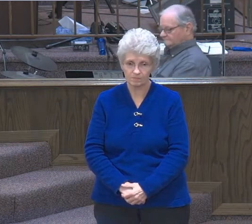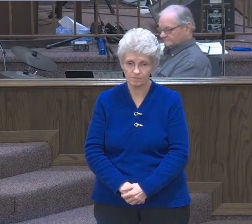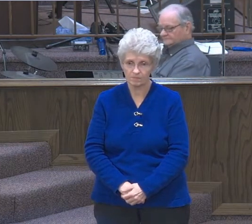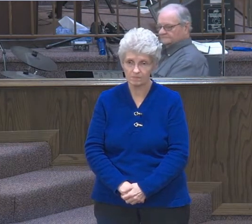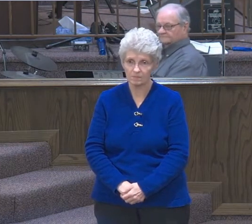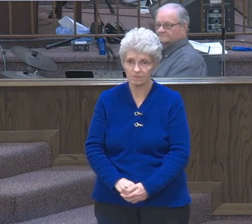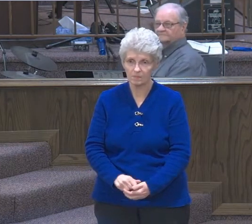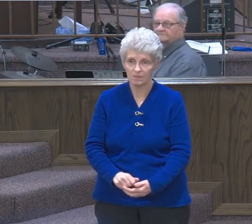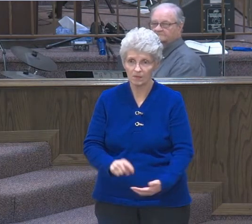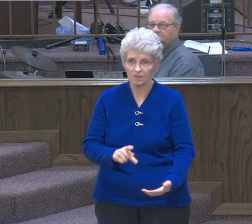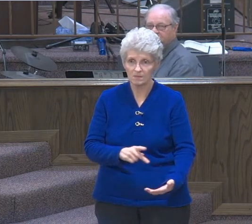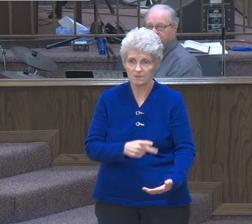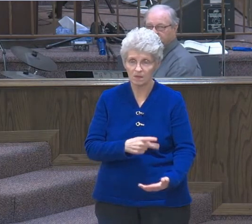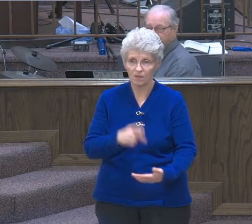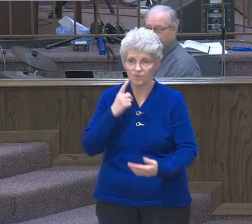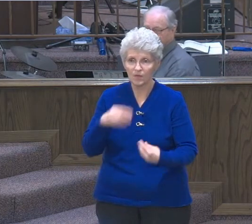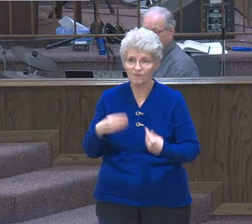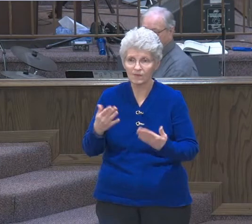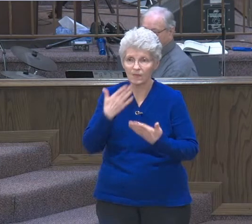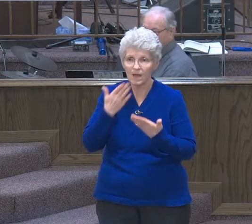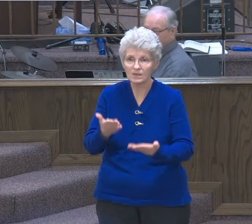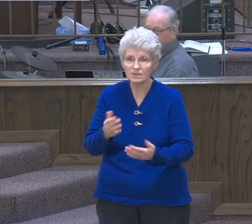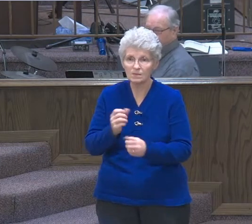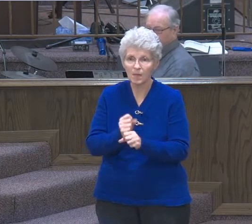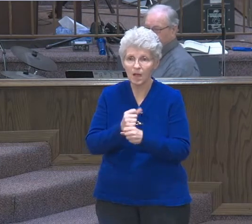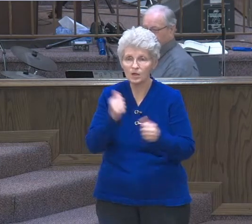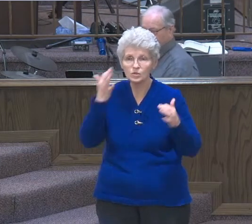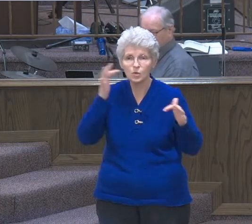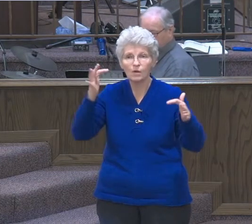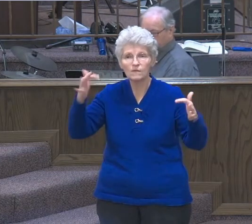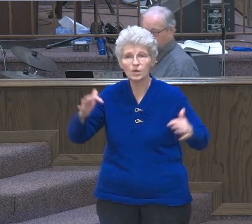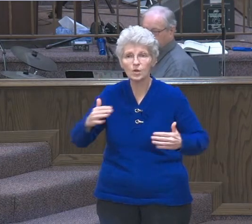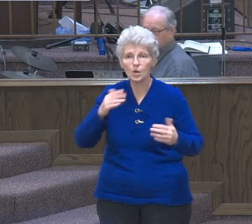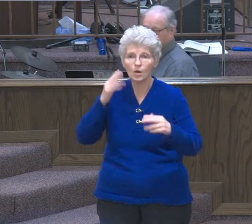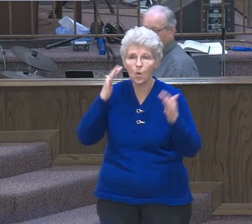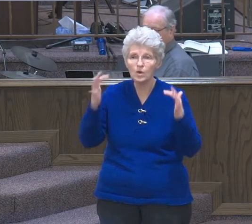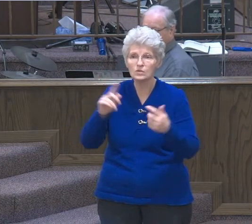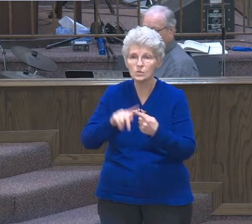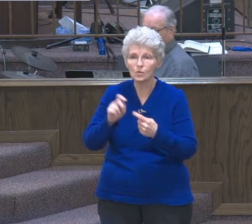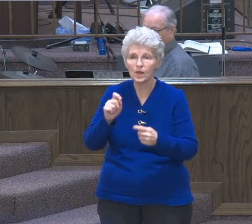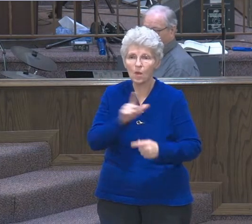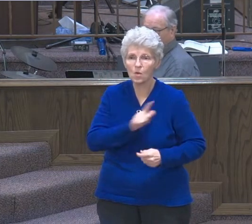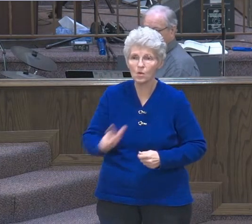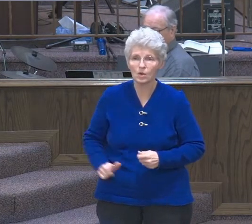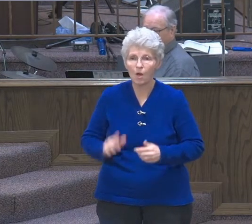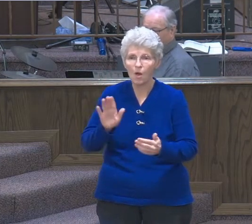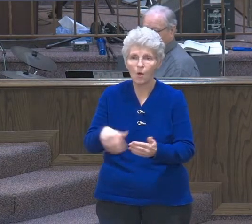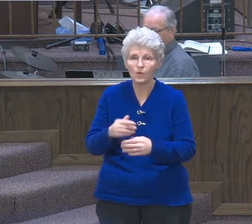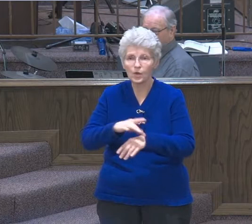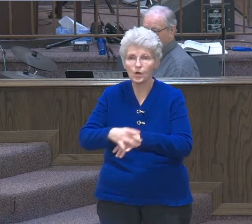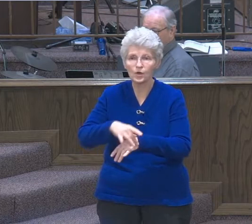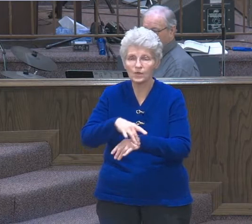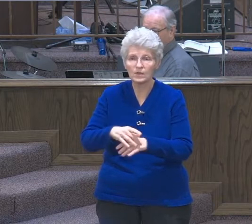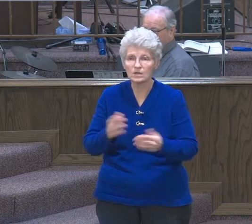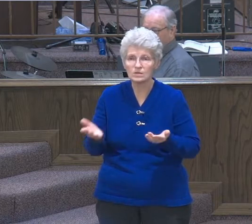A song for giving thanks. Make a joyful noise to the Lord, all the earth. Serve the Lord